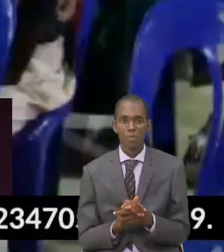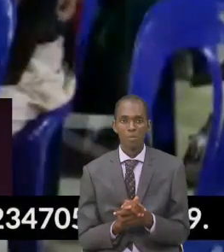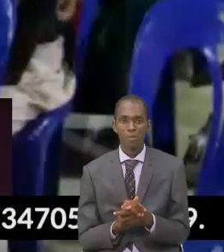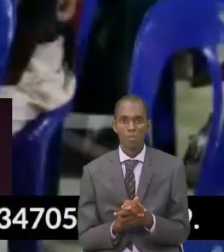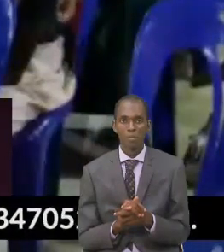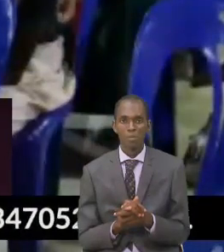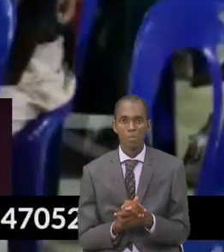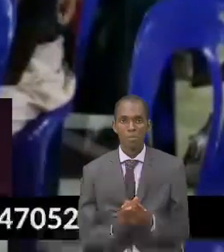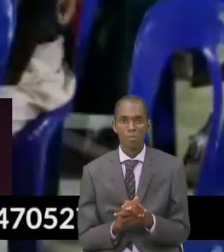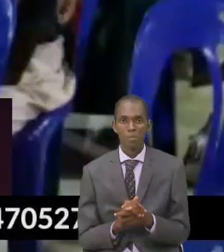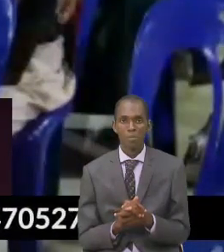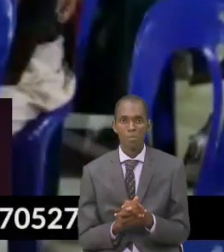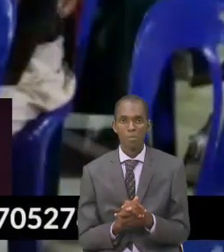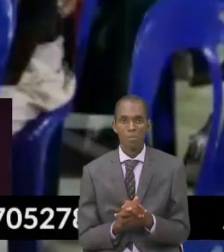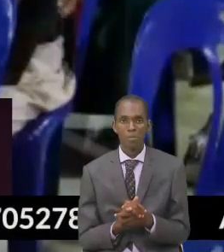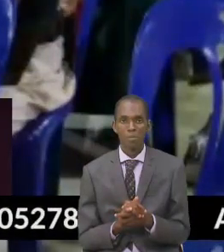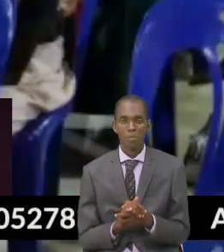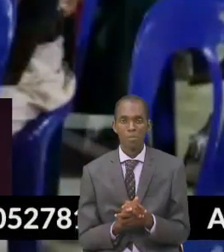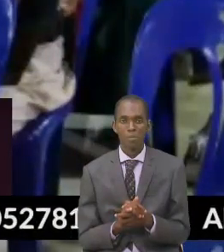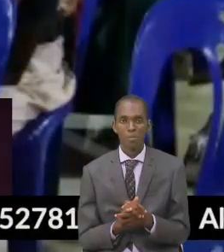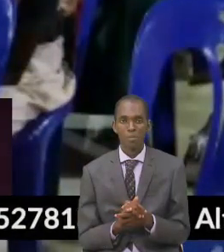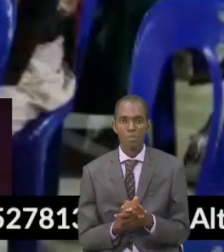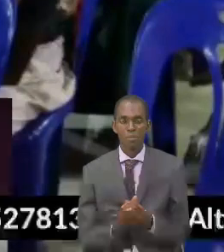Thank God for those who are praying.